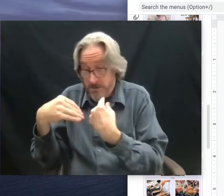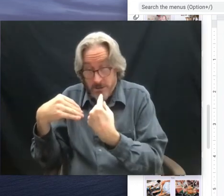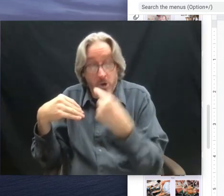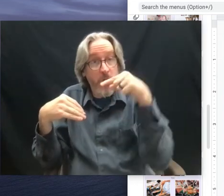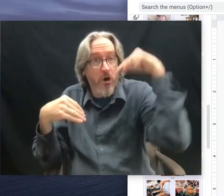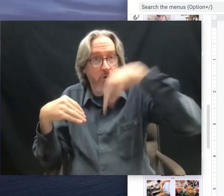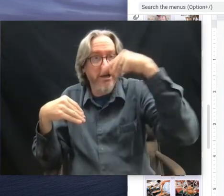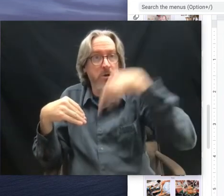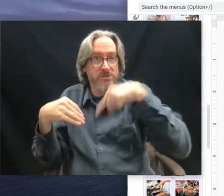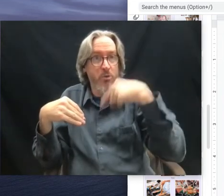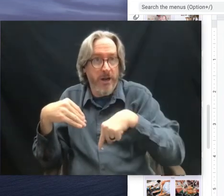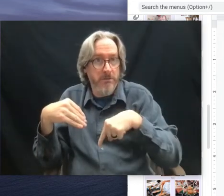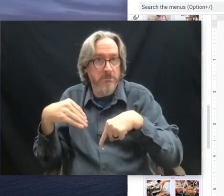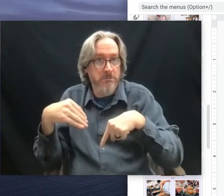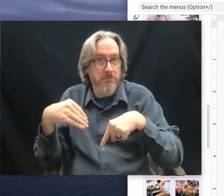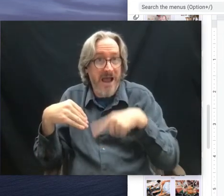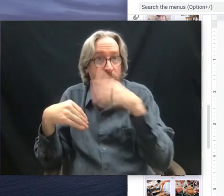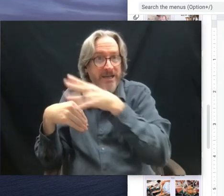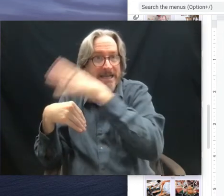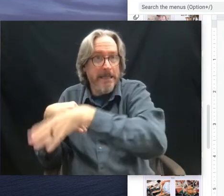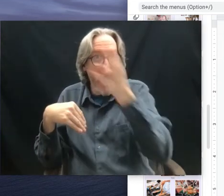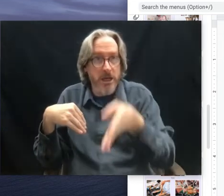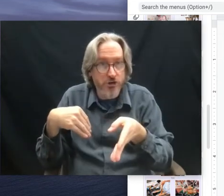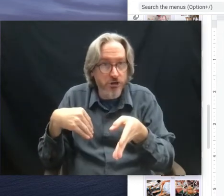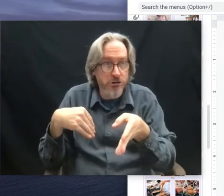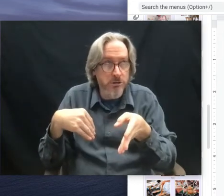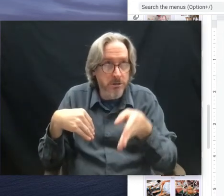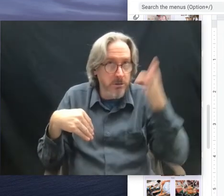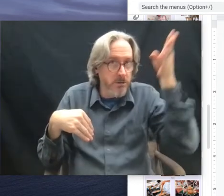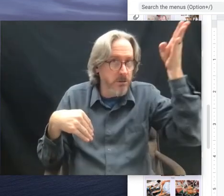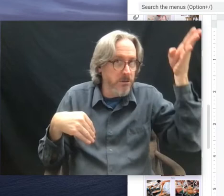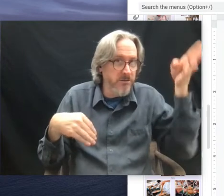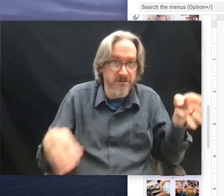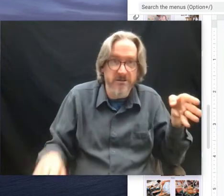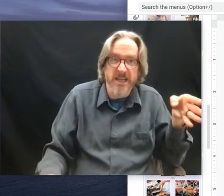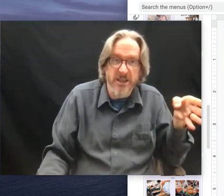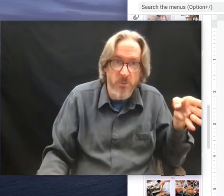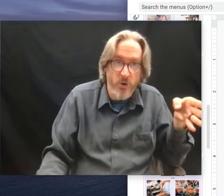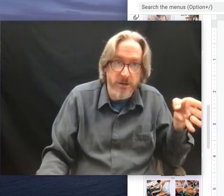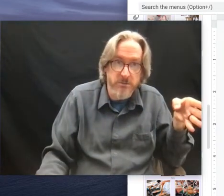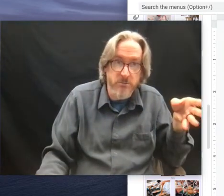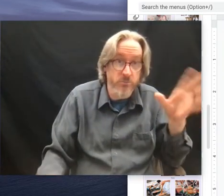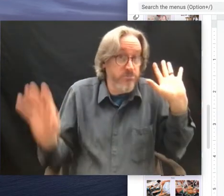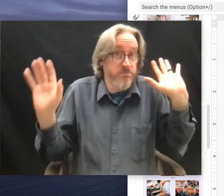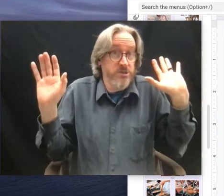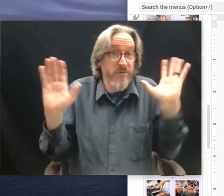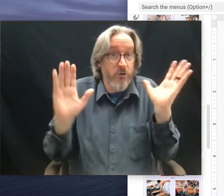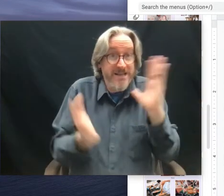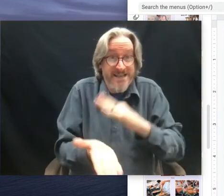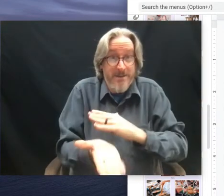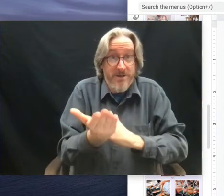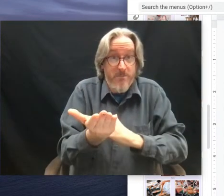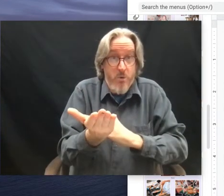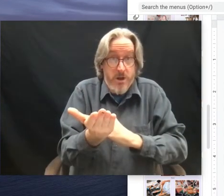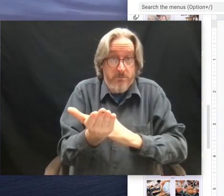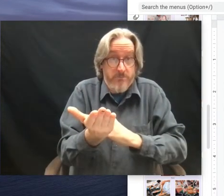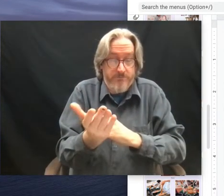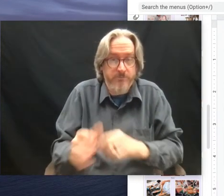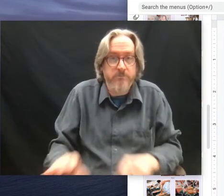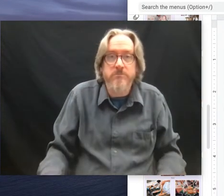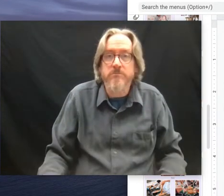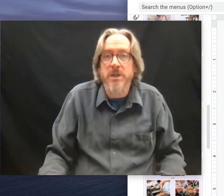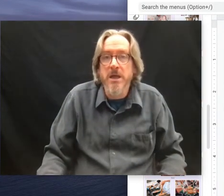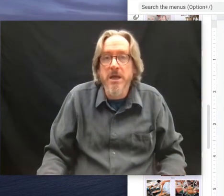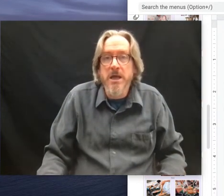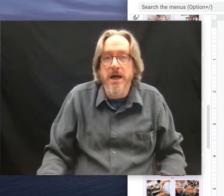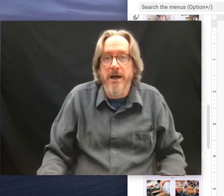ate. We already know it's morning. I wouldn't eat lunch in the morning. So we've already set up morning.